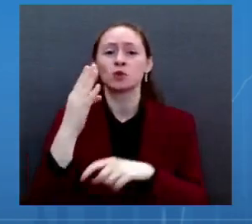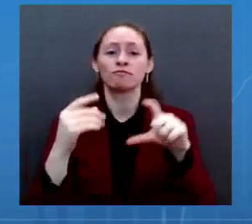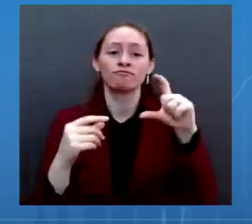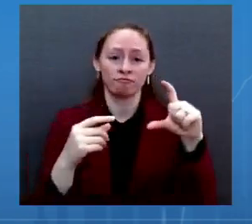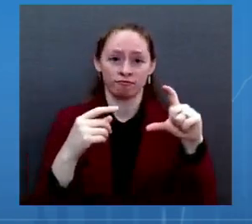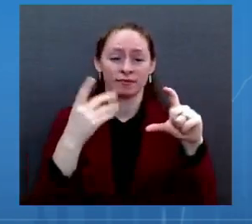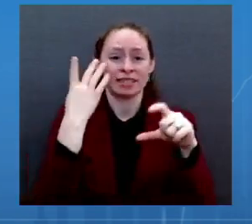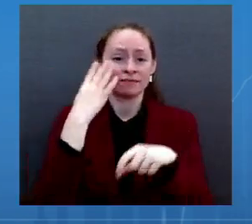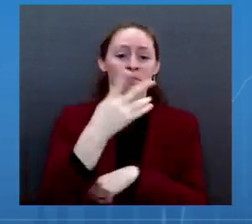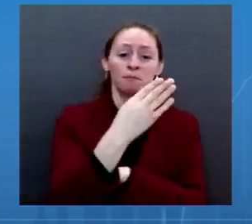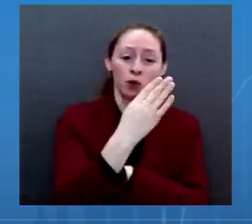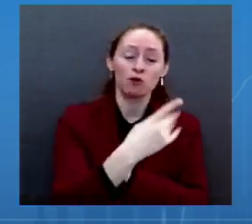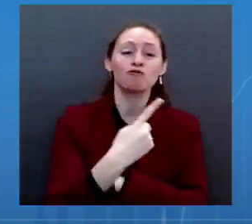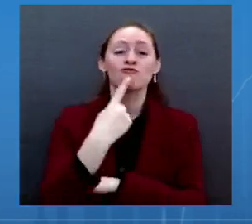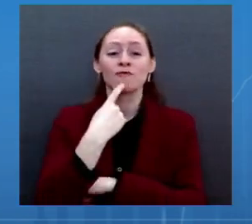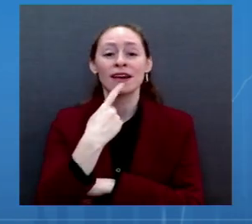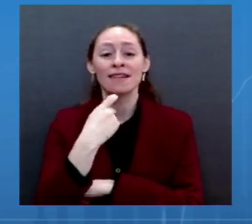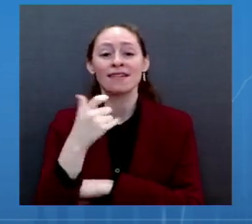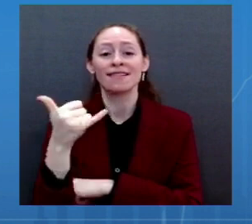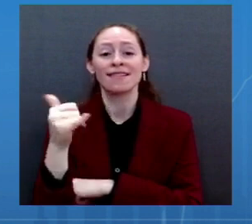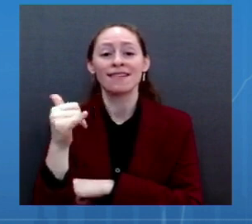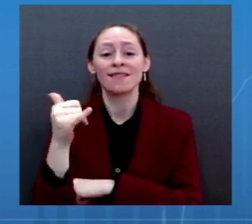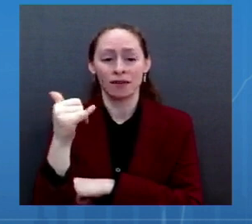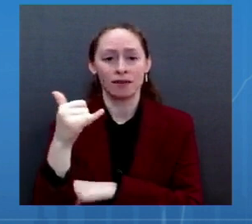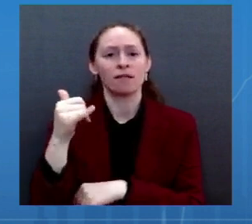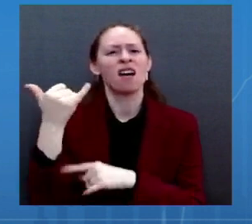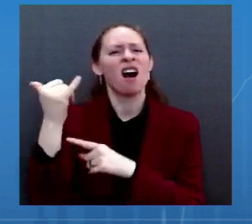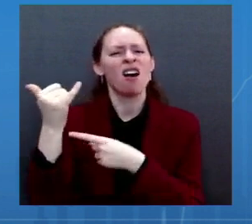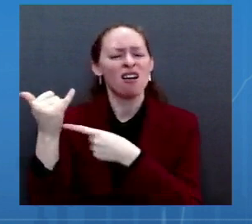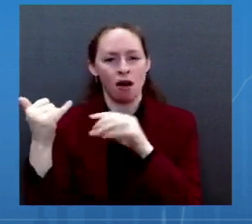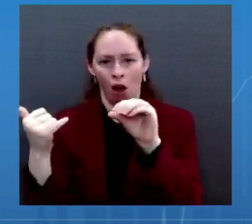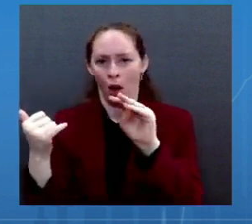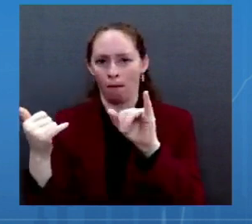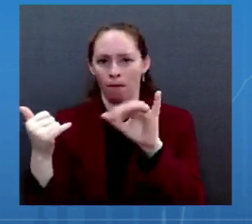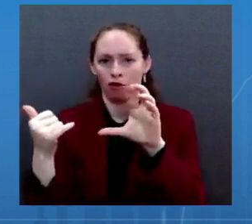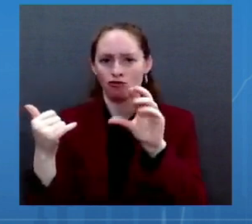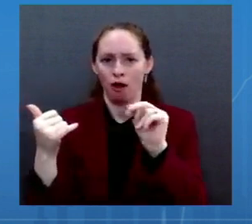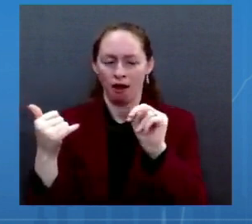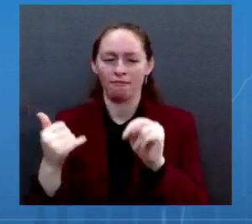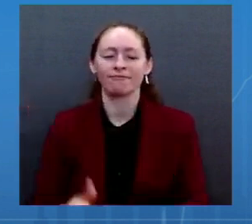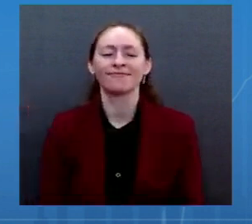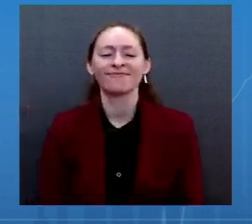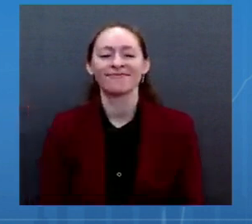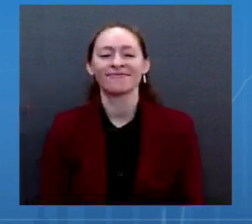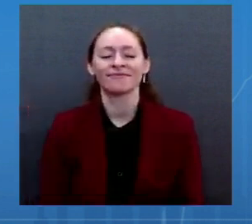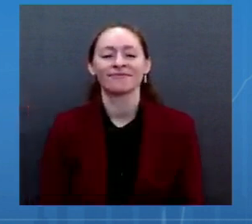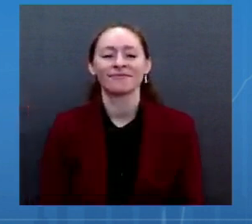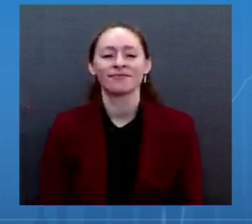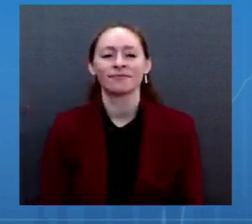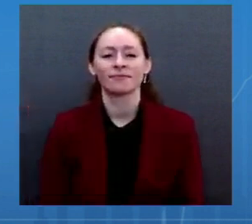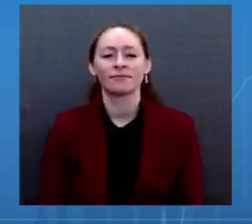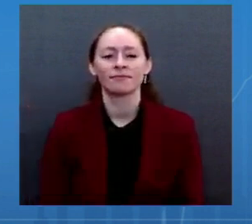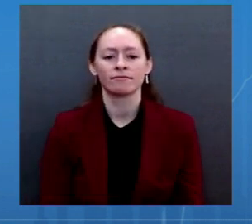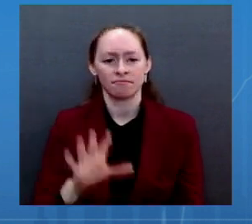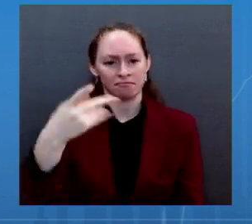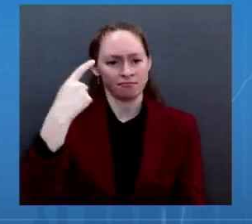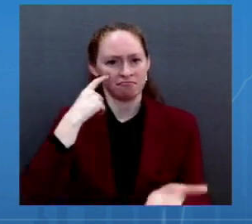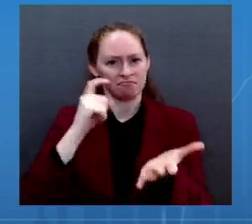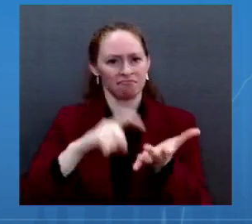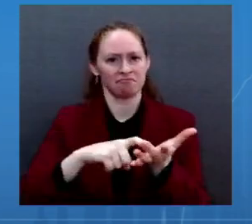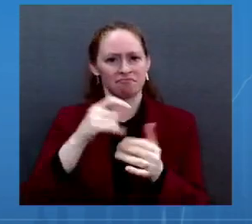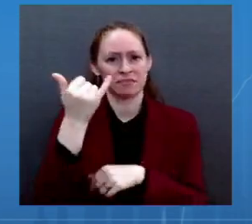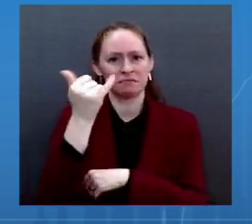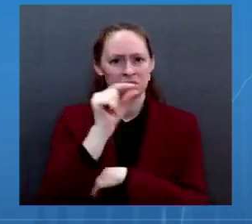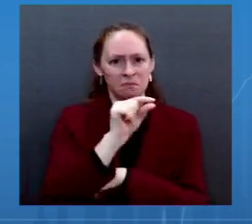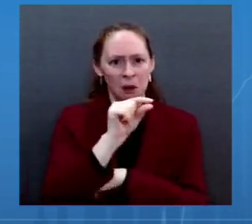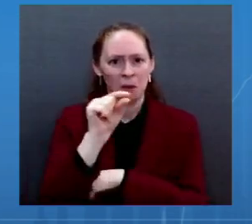take a look at admissions, oxygen necessity, severe disease, and death. In